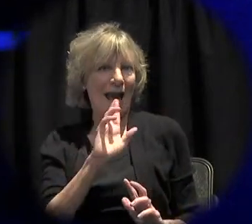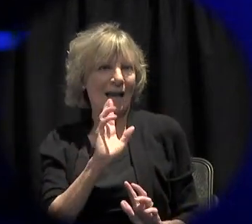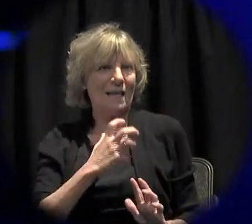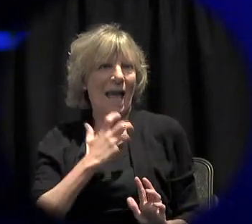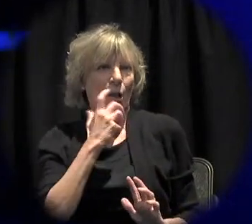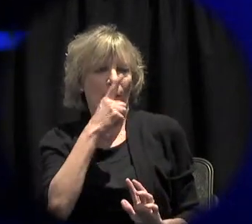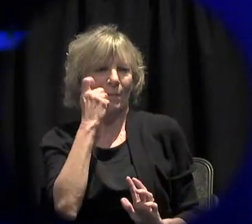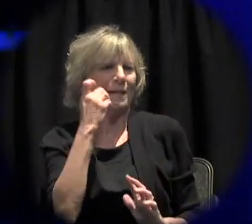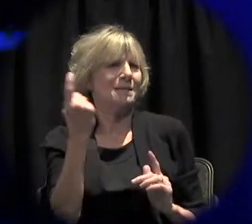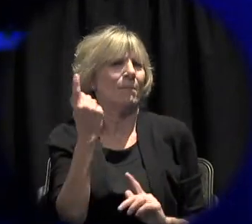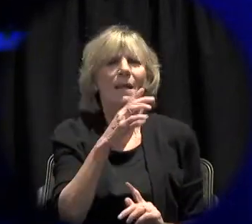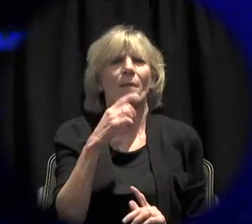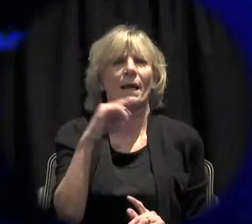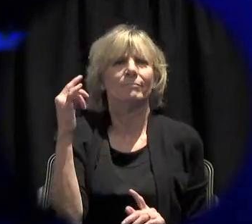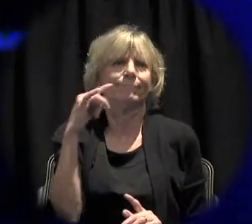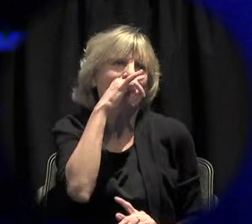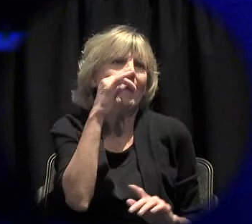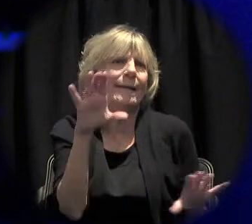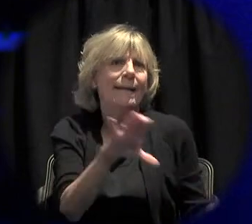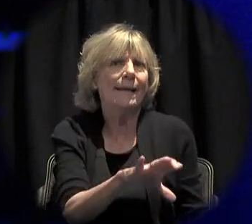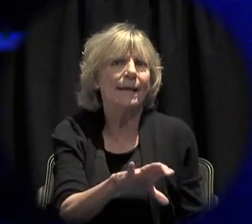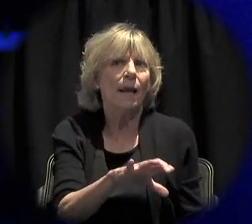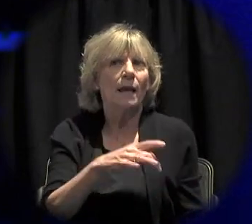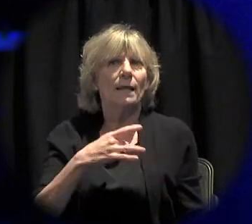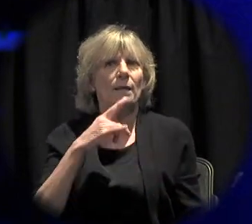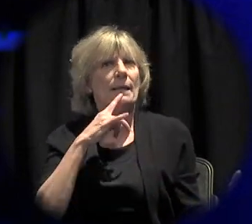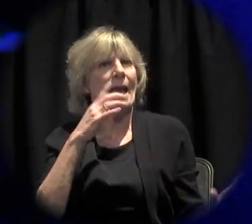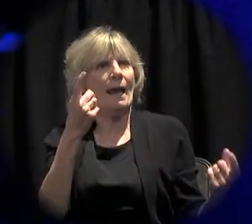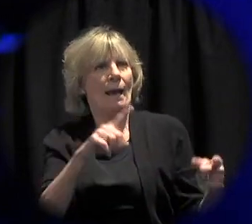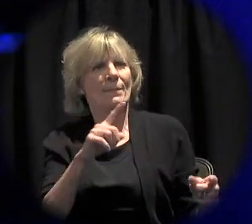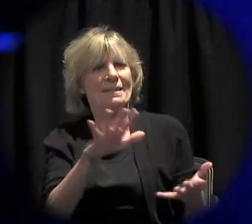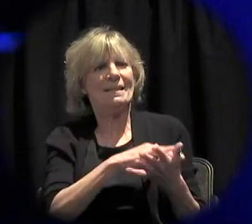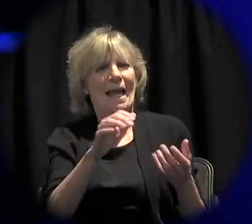created damaging interactions.